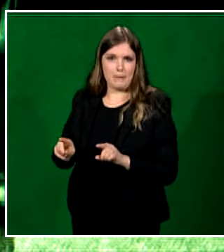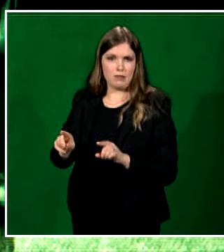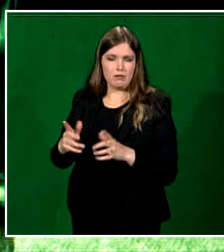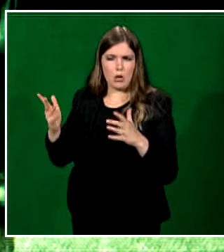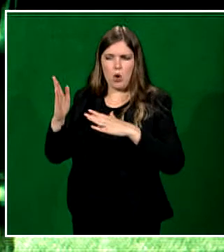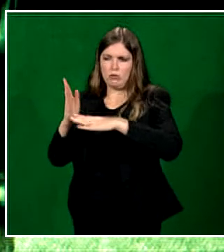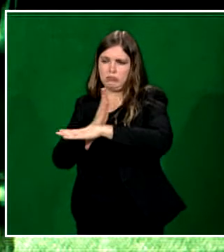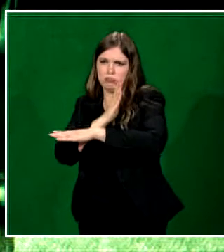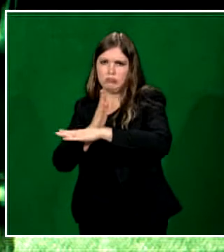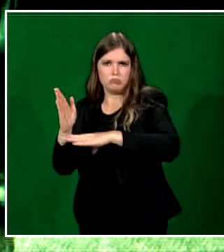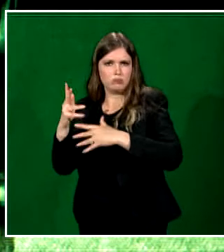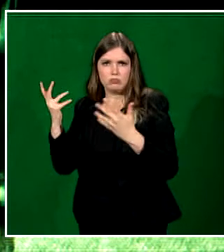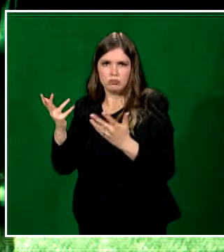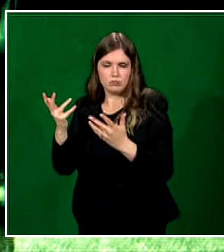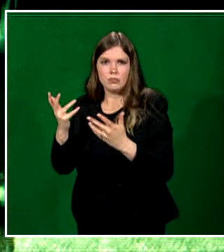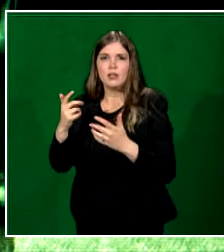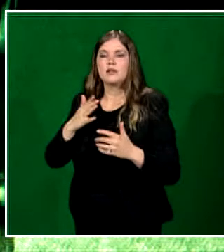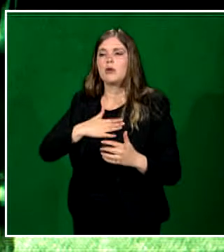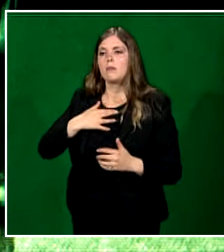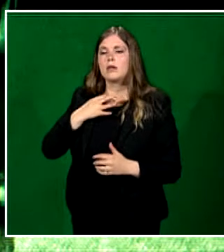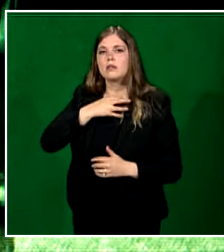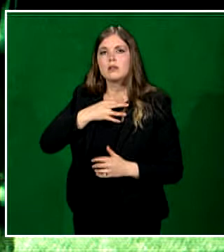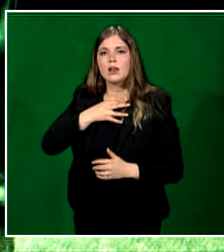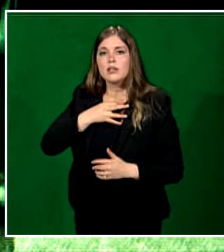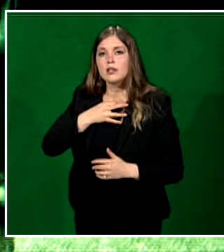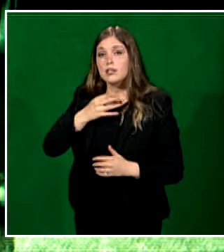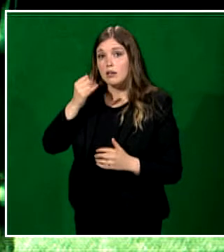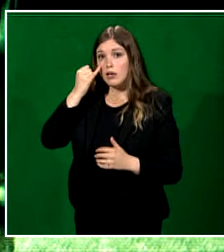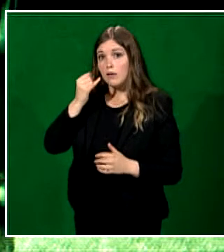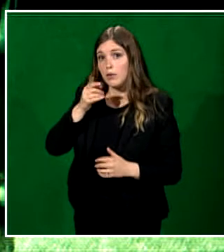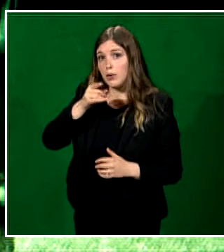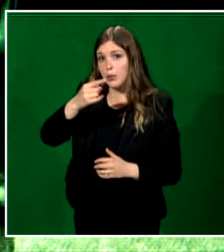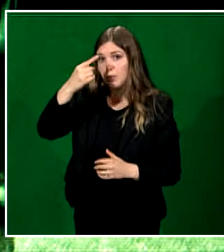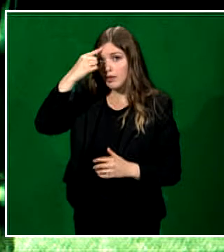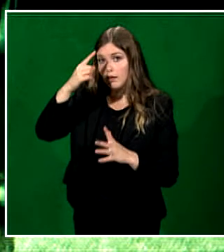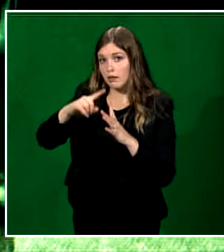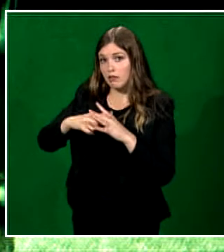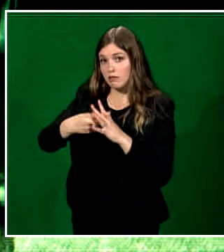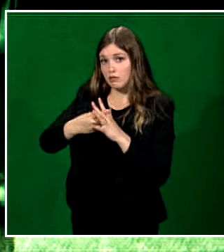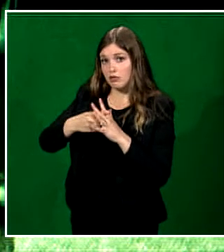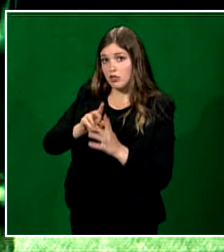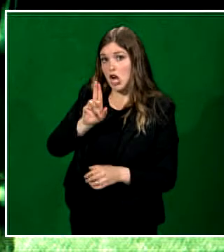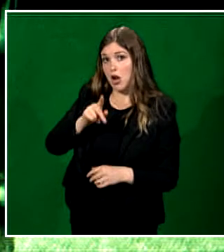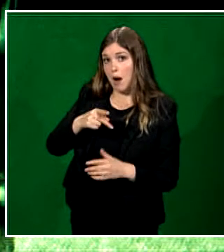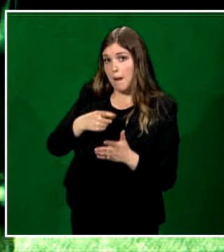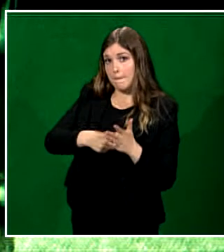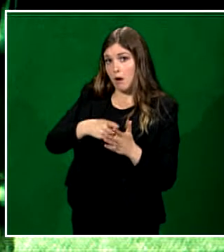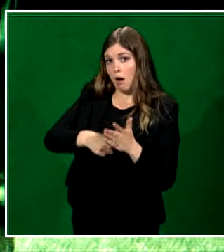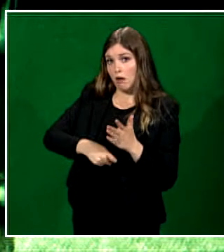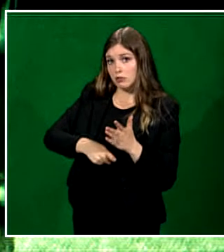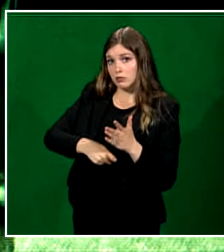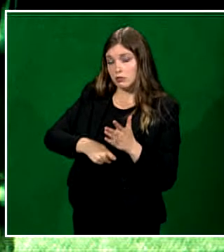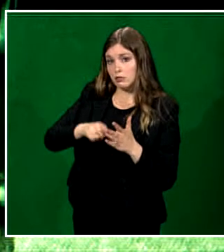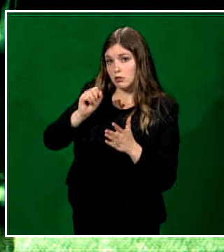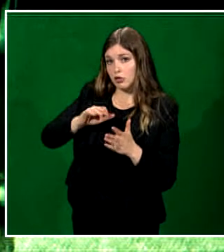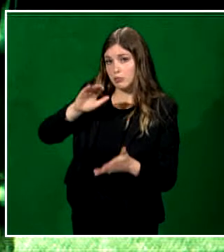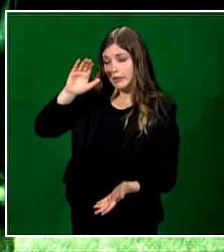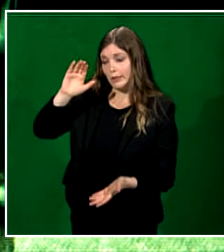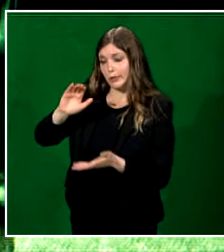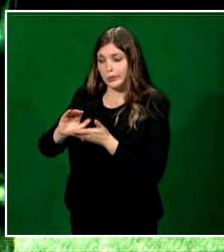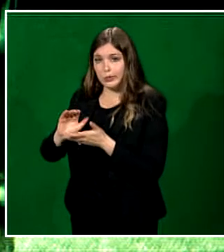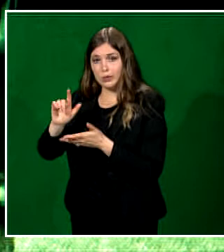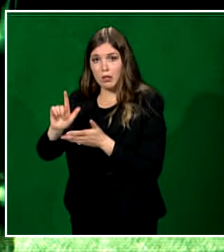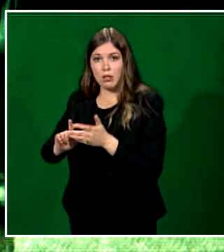scale. So my curiosity is whether you think the startup costs could be low enough